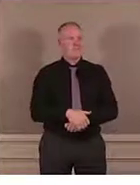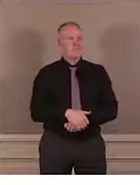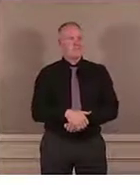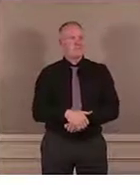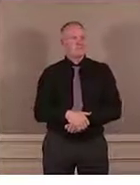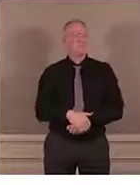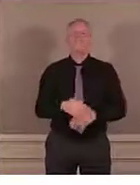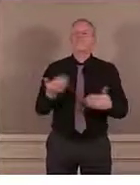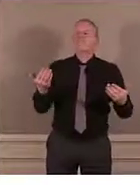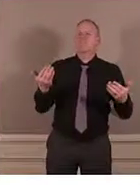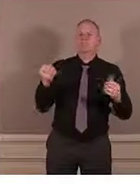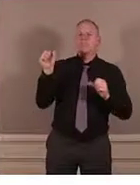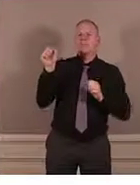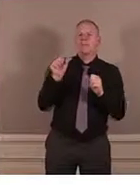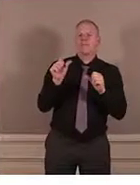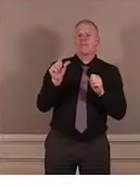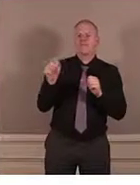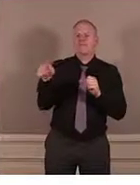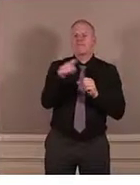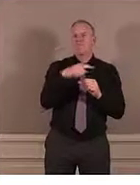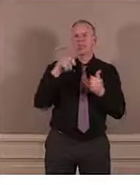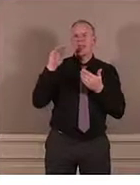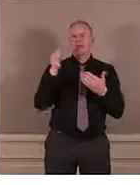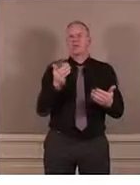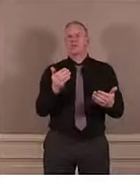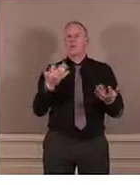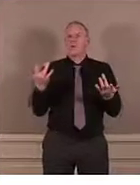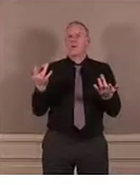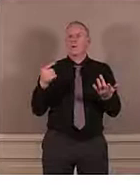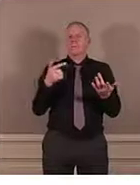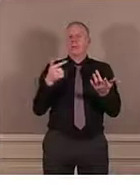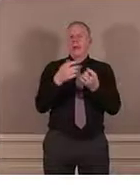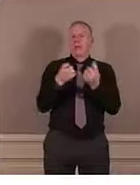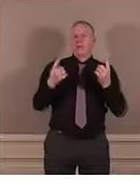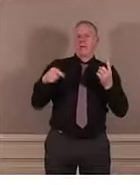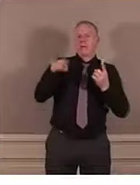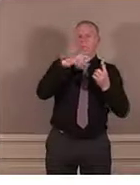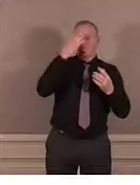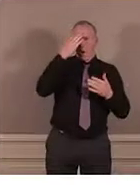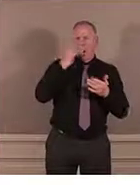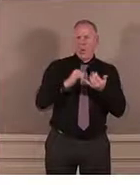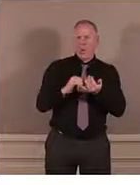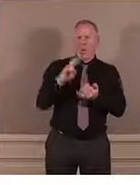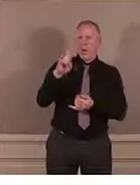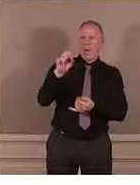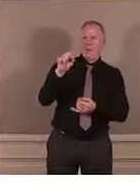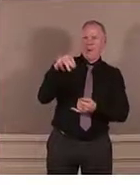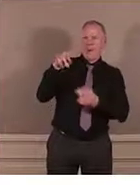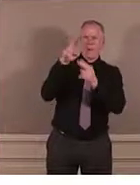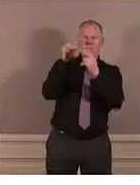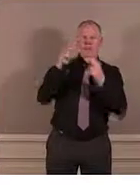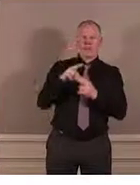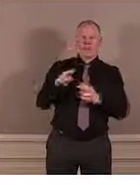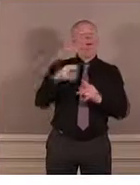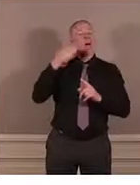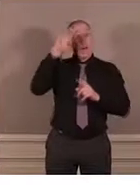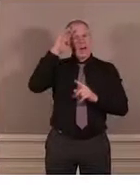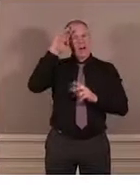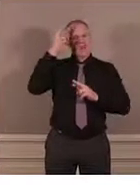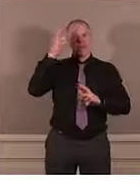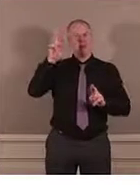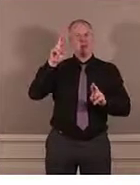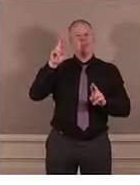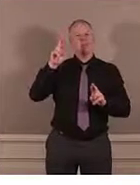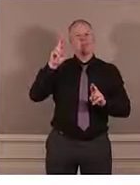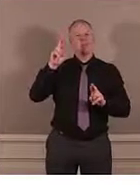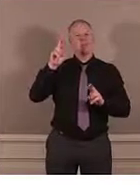I suppose just briefly, I thought it might be useful to introduce everyone to RSM International. We're the Irish representatives of